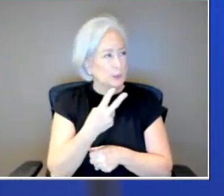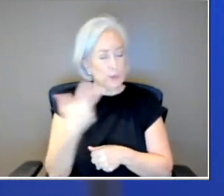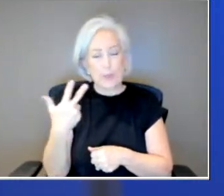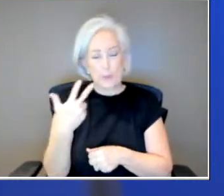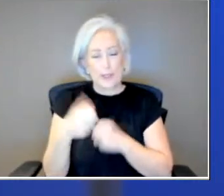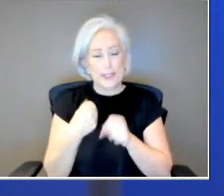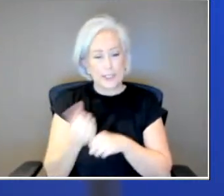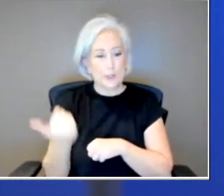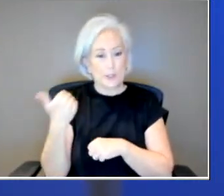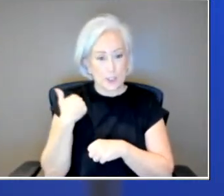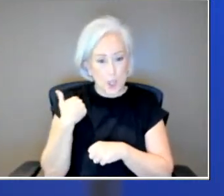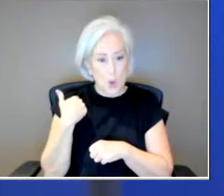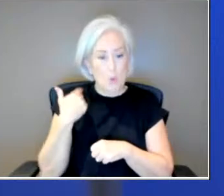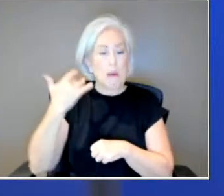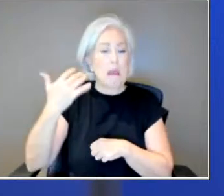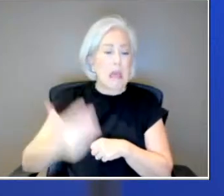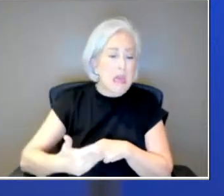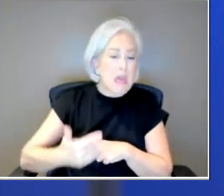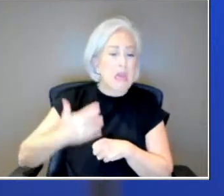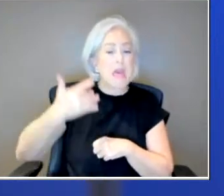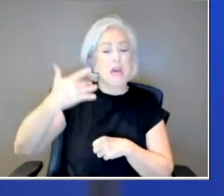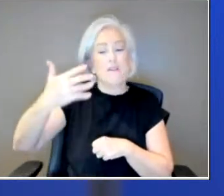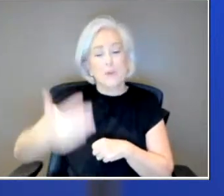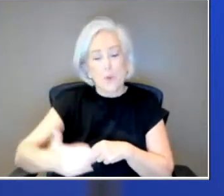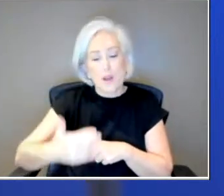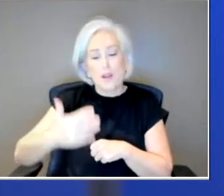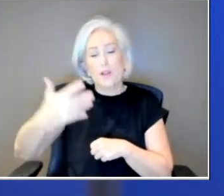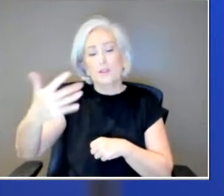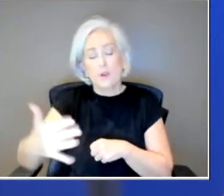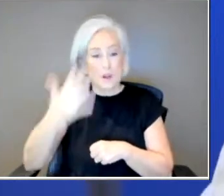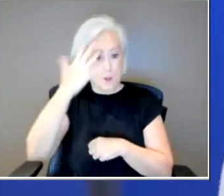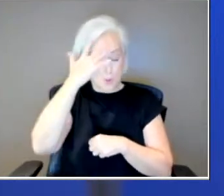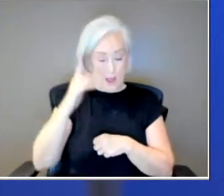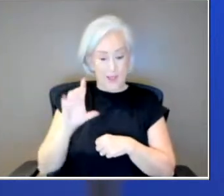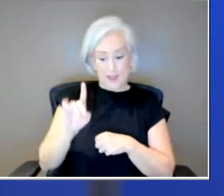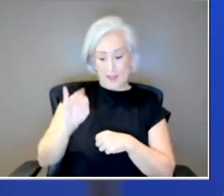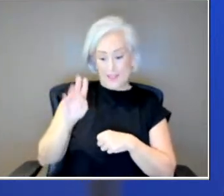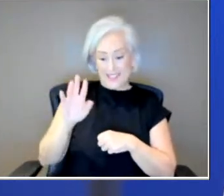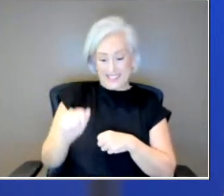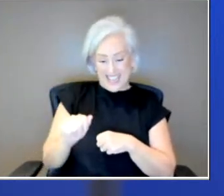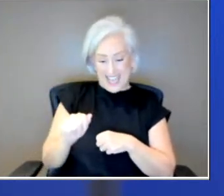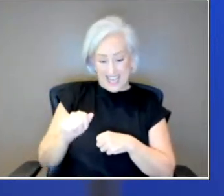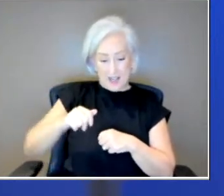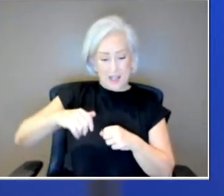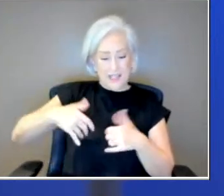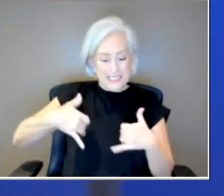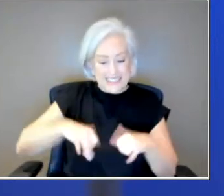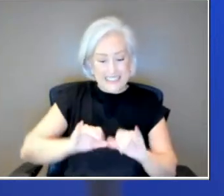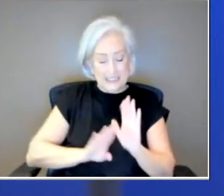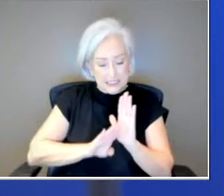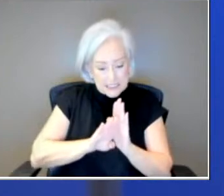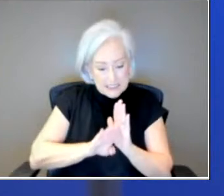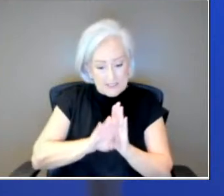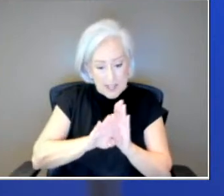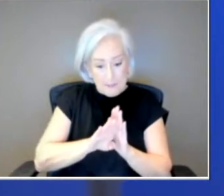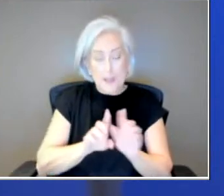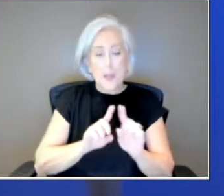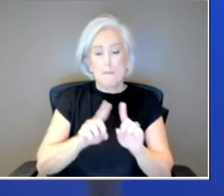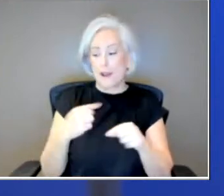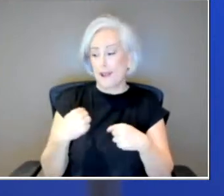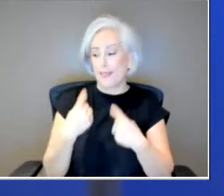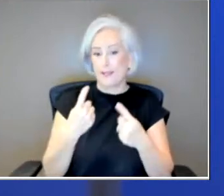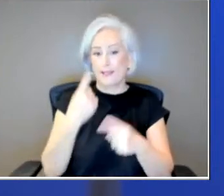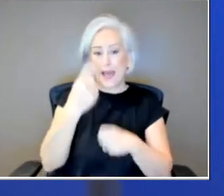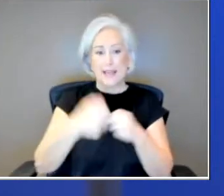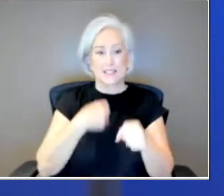them very sporadically because the data was developing, but it wasn't really well established. But recently, over the past year, there's been a whole lot of new research that has come out that have